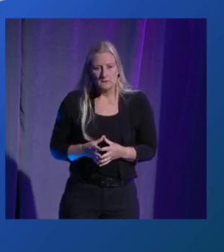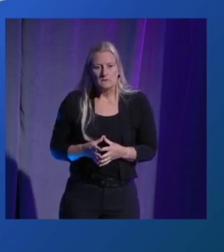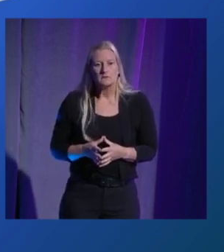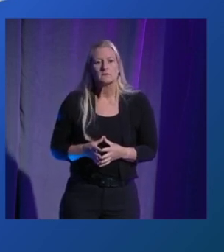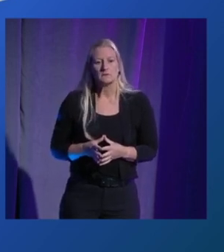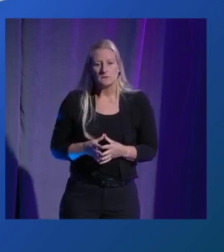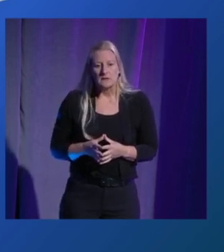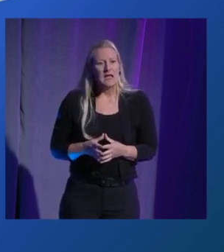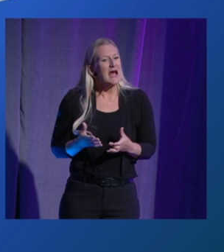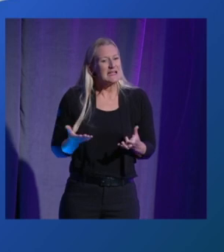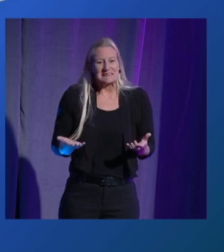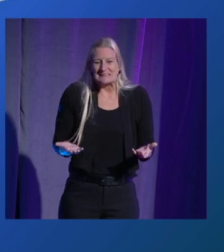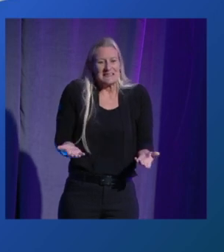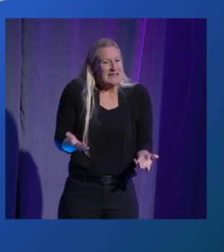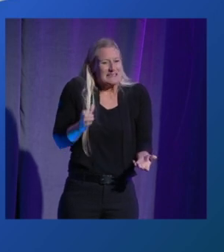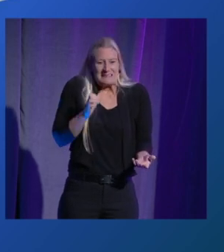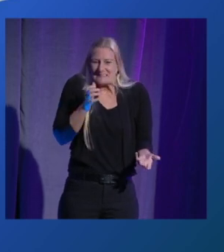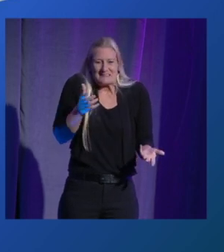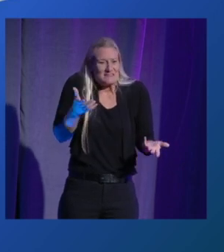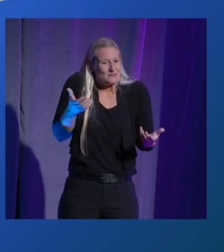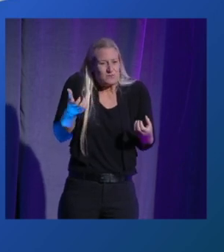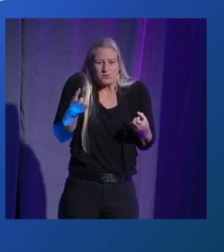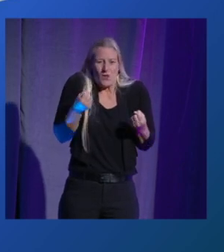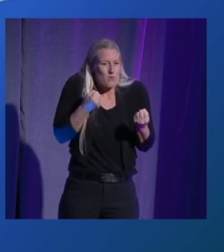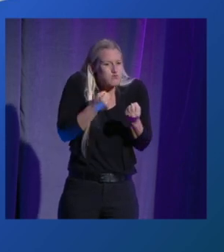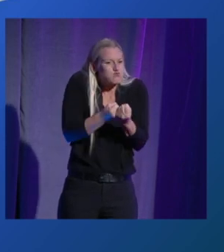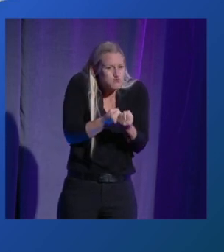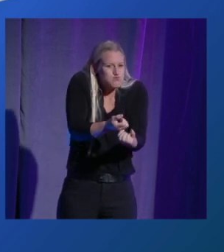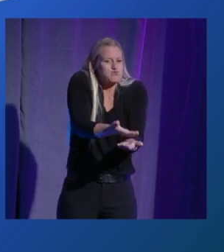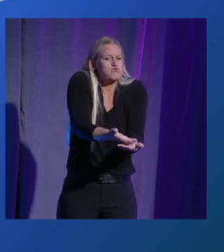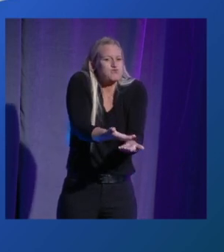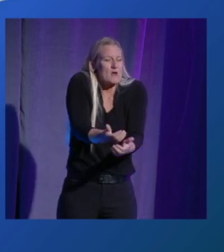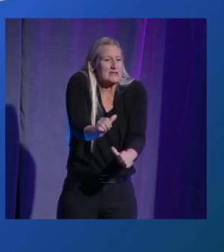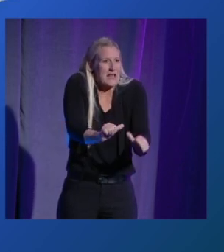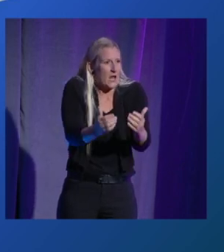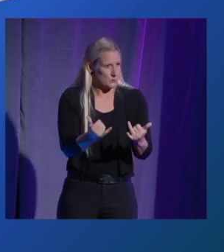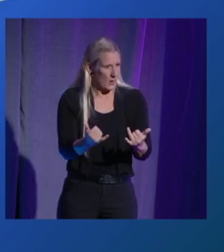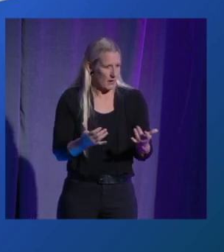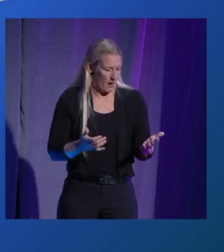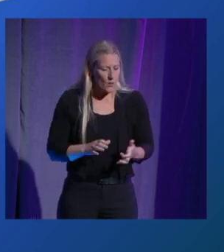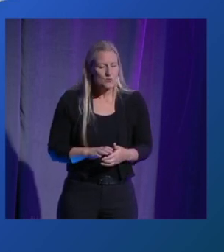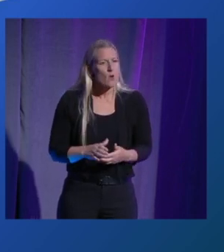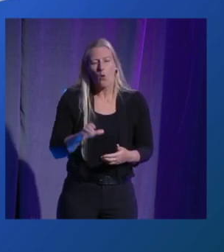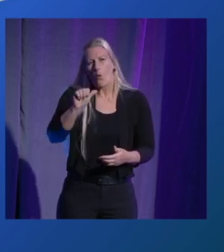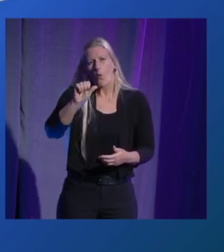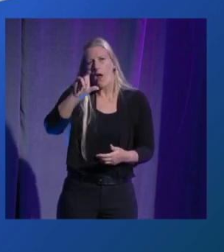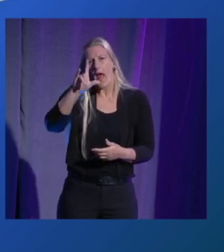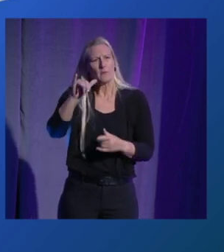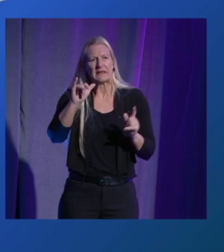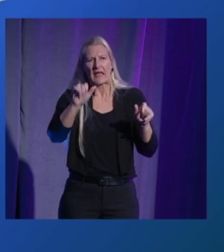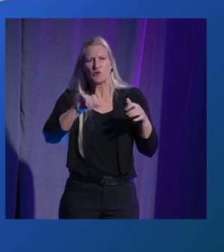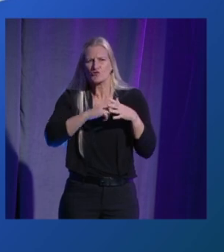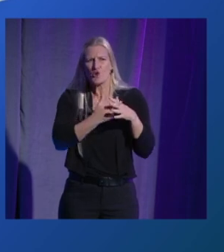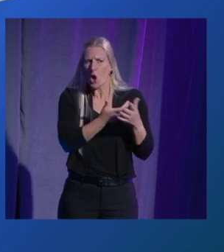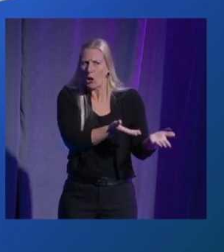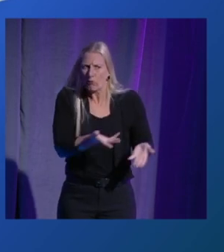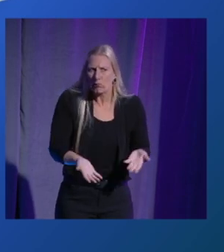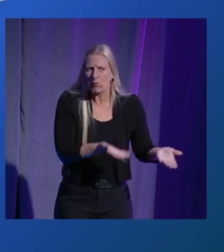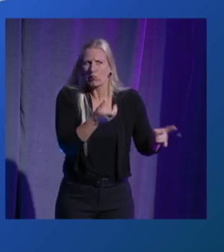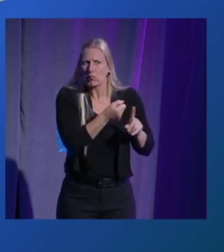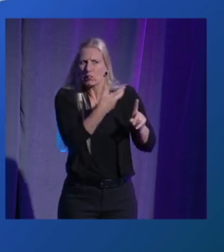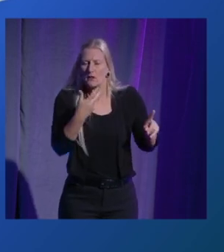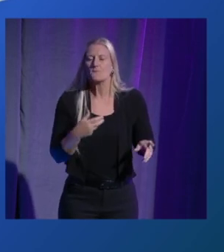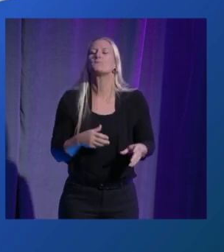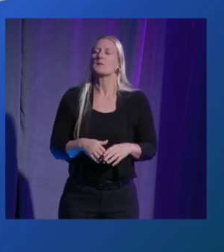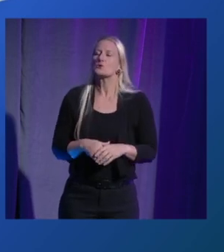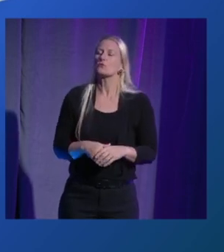to do and so where do you see the risks um in that Abby and you know can you can you riff off of that a little bit yeah absolutely so thinking about the